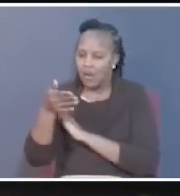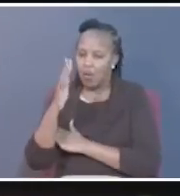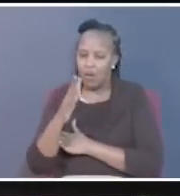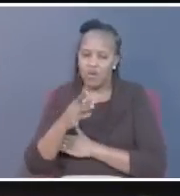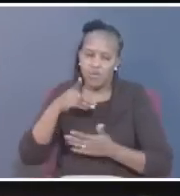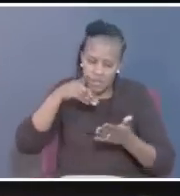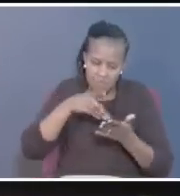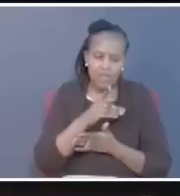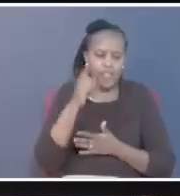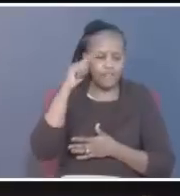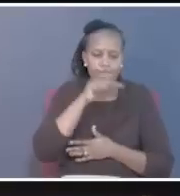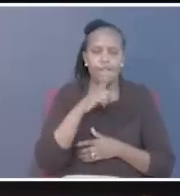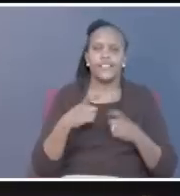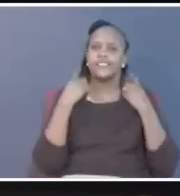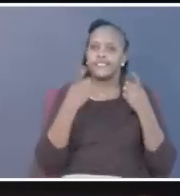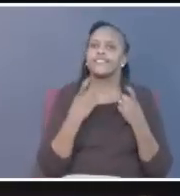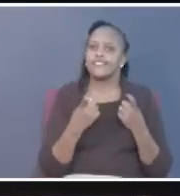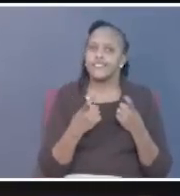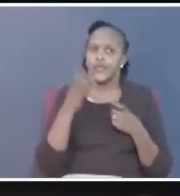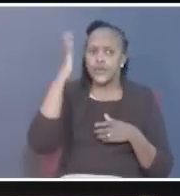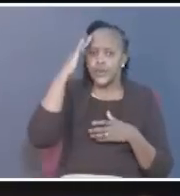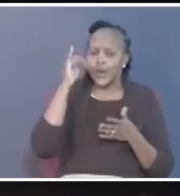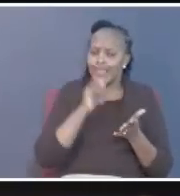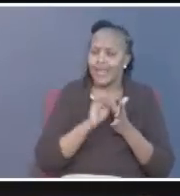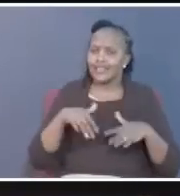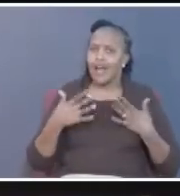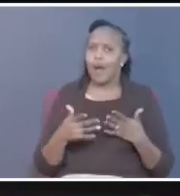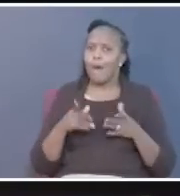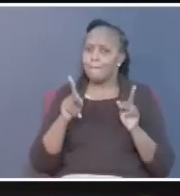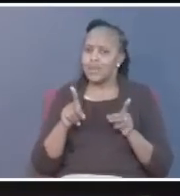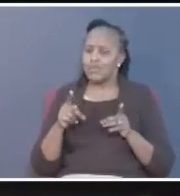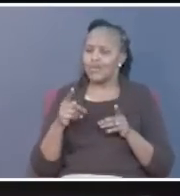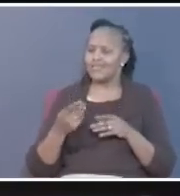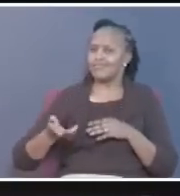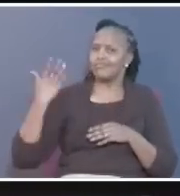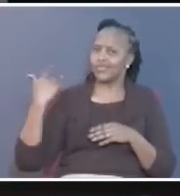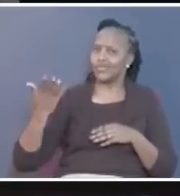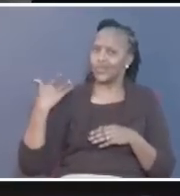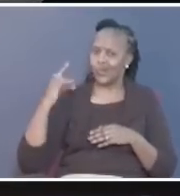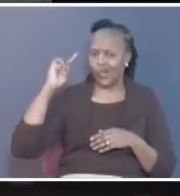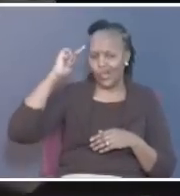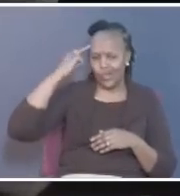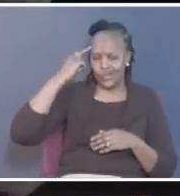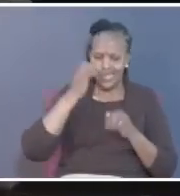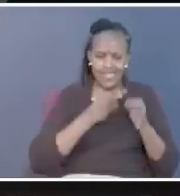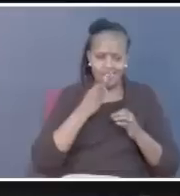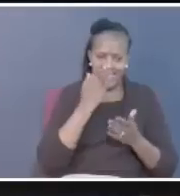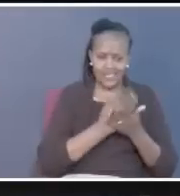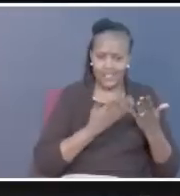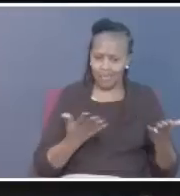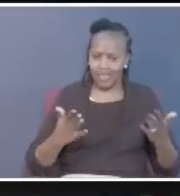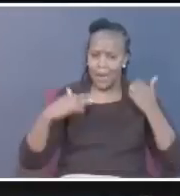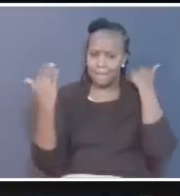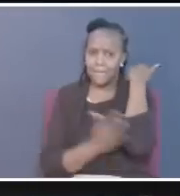sins. You see, that's how people in that day rationalized misfortune. If something bad happened to